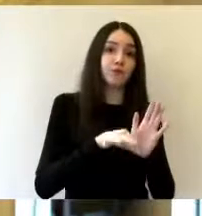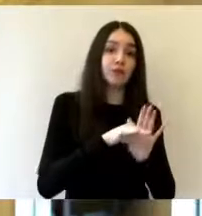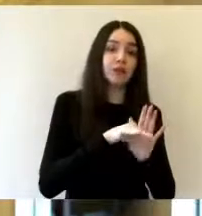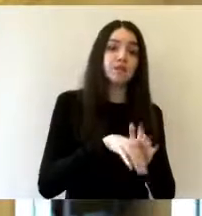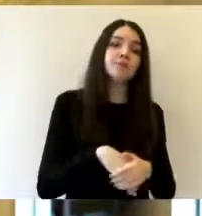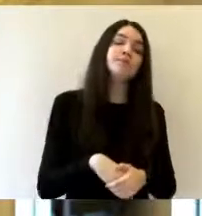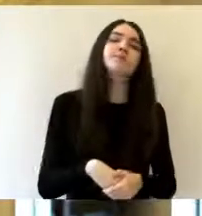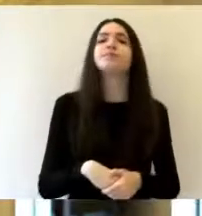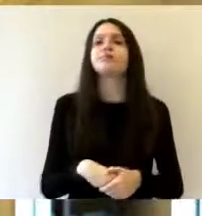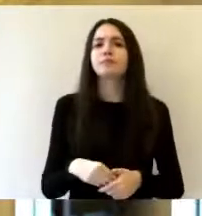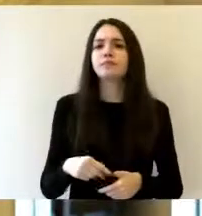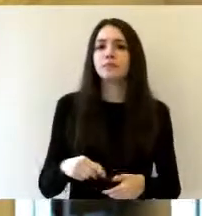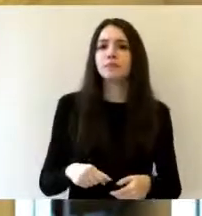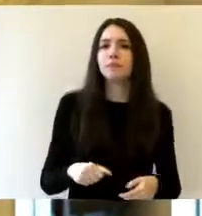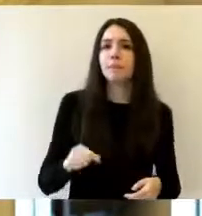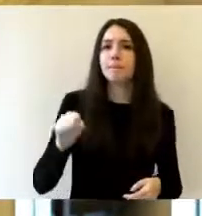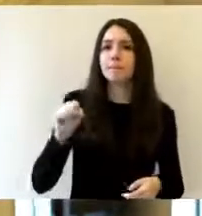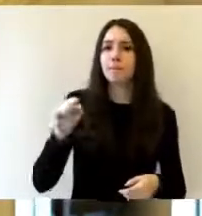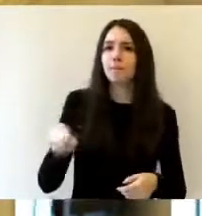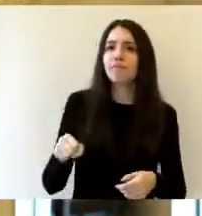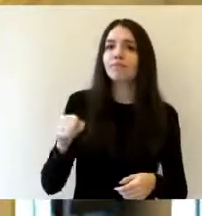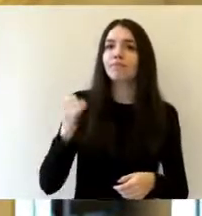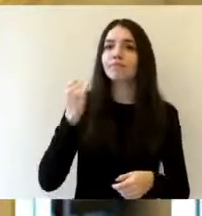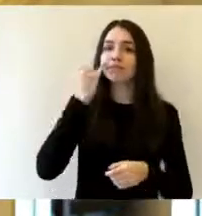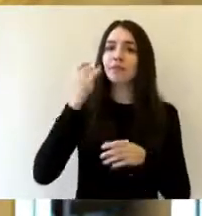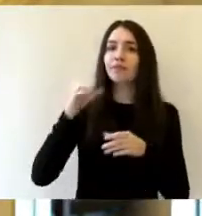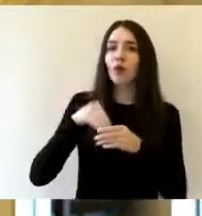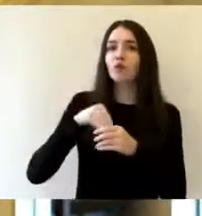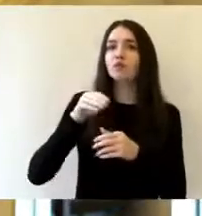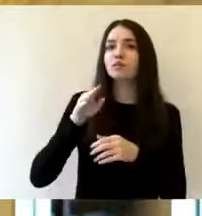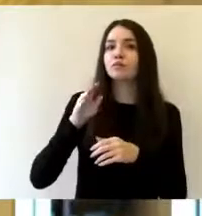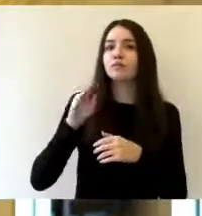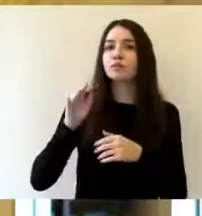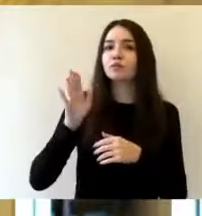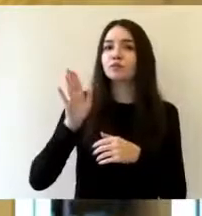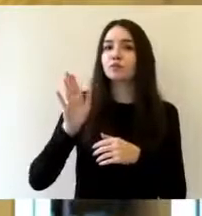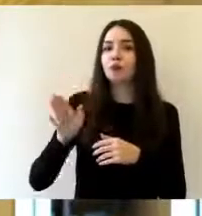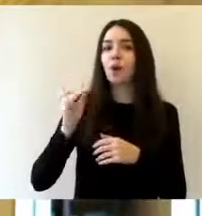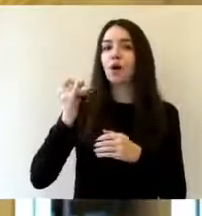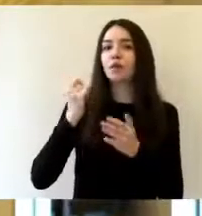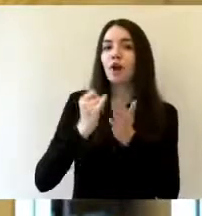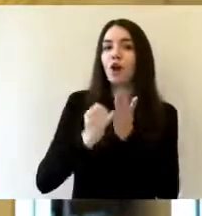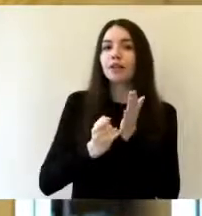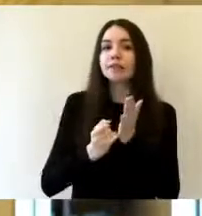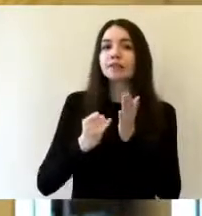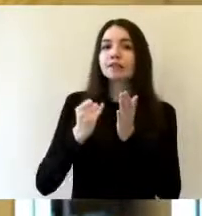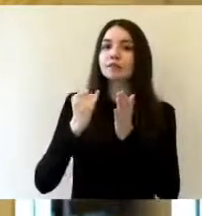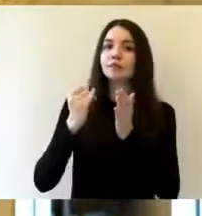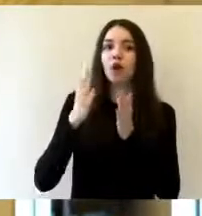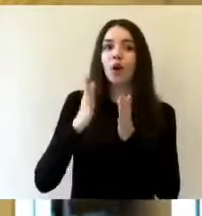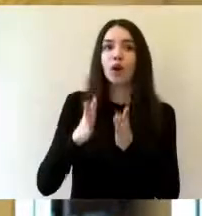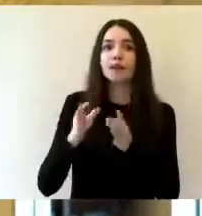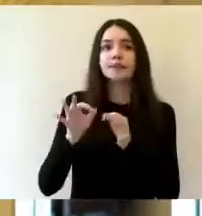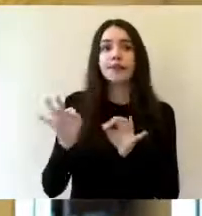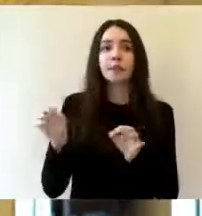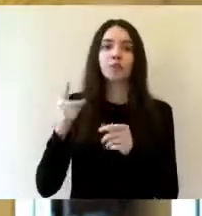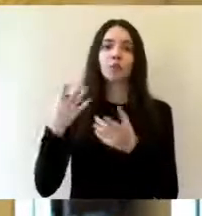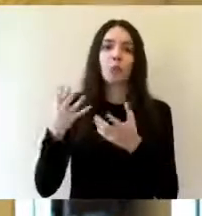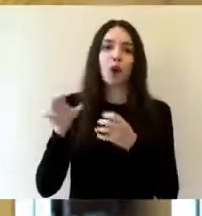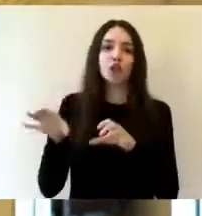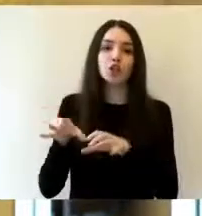definitely would go into like your artist statement of mm-hmm. the subject matter that you're trying to do too. For sure. Definitely.